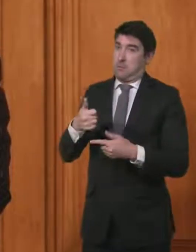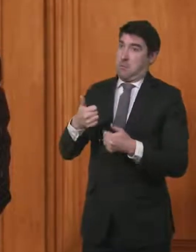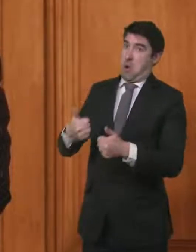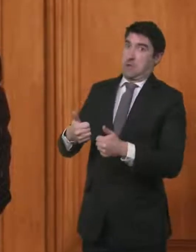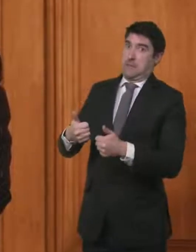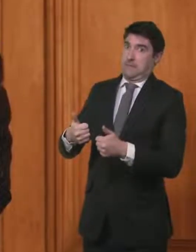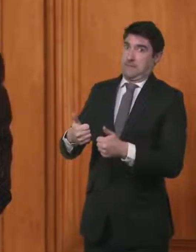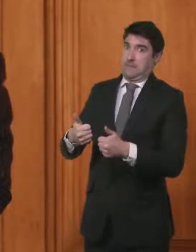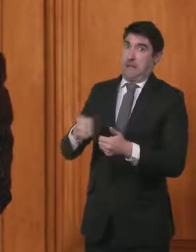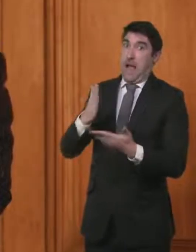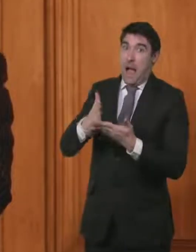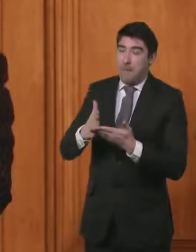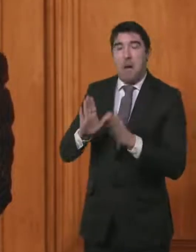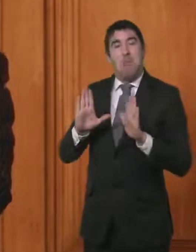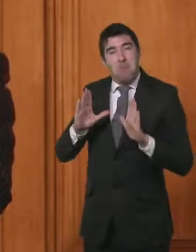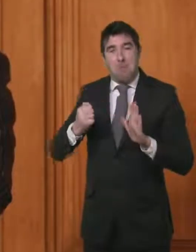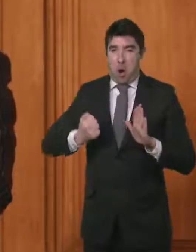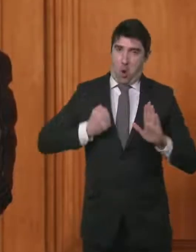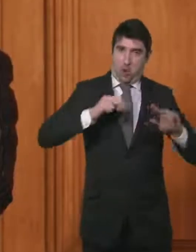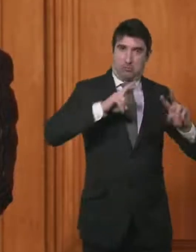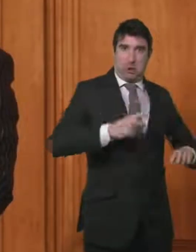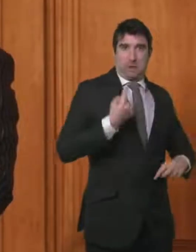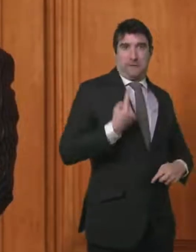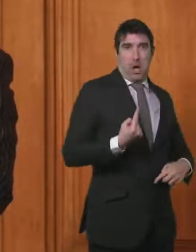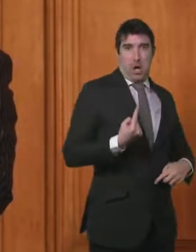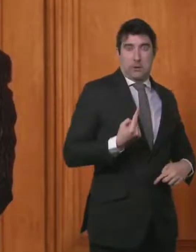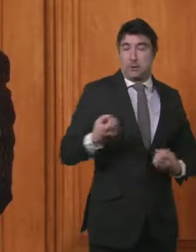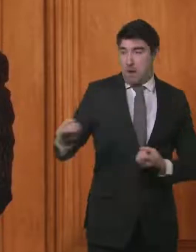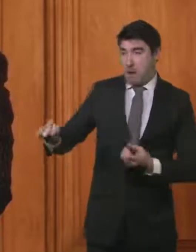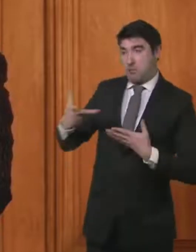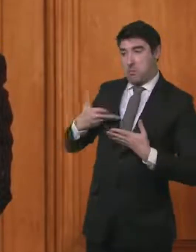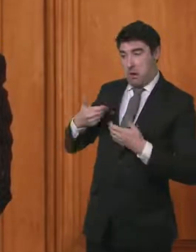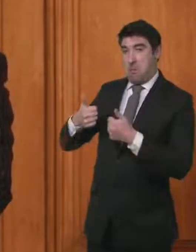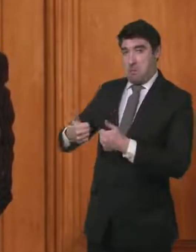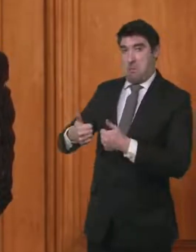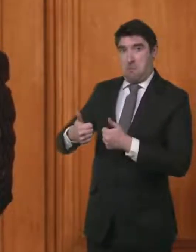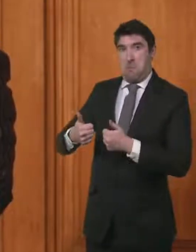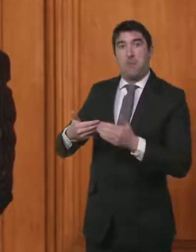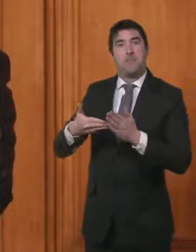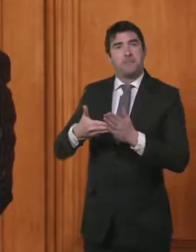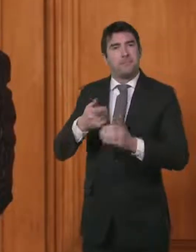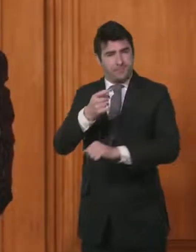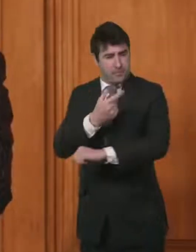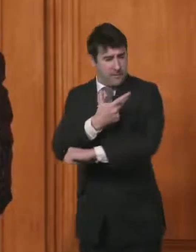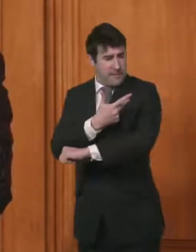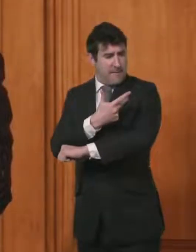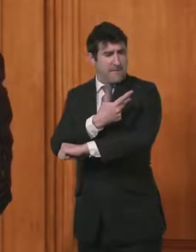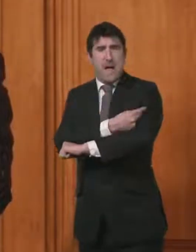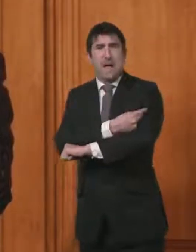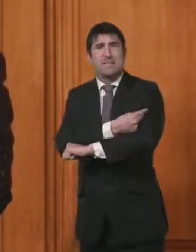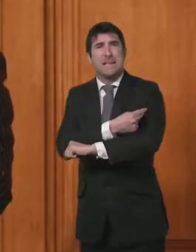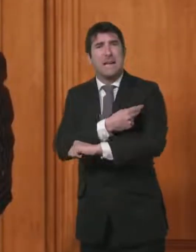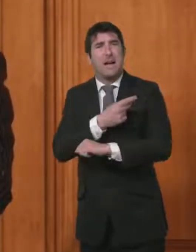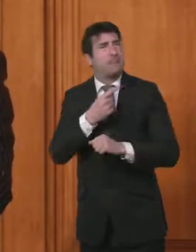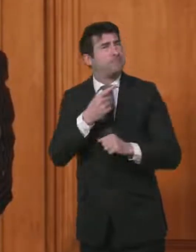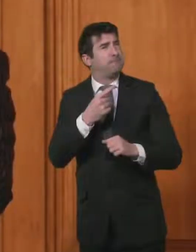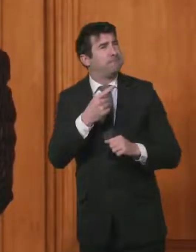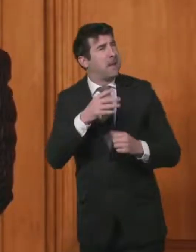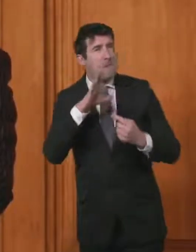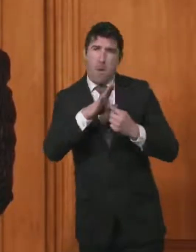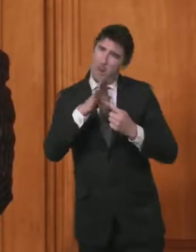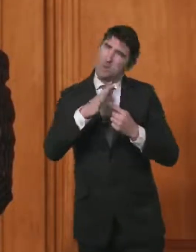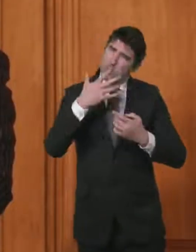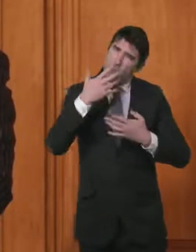vaccines themselves. They don't just produce a very single type of antibody, in other words,